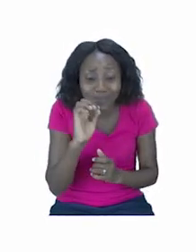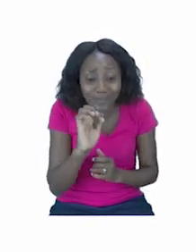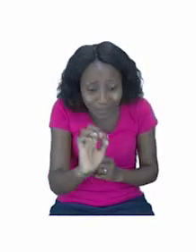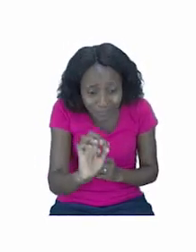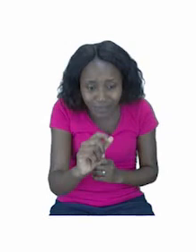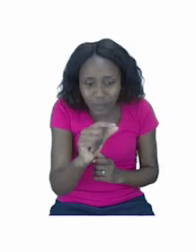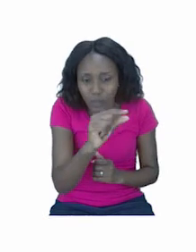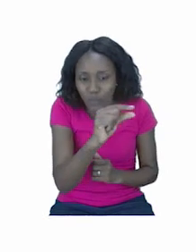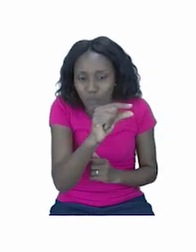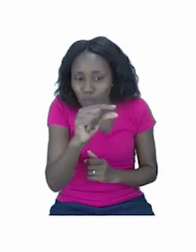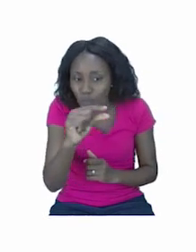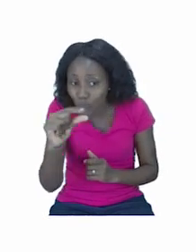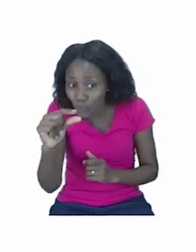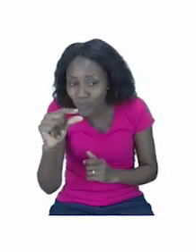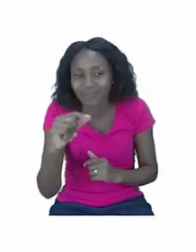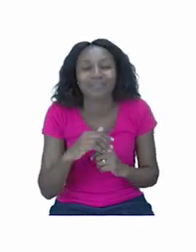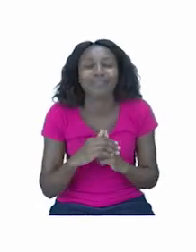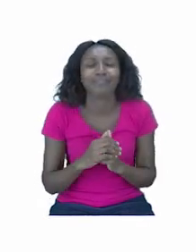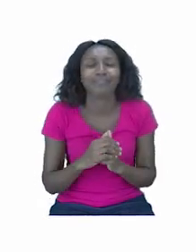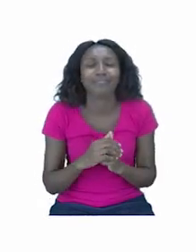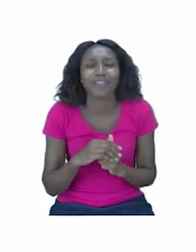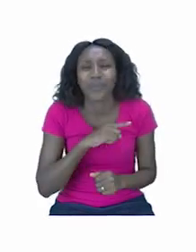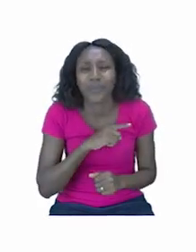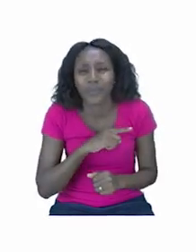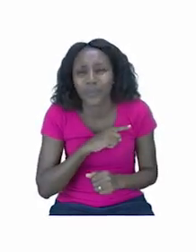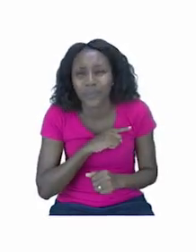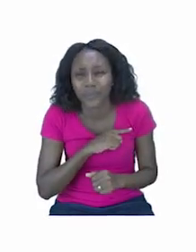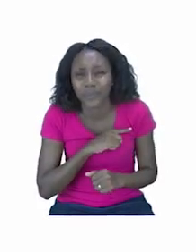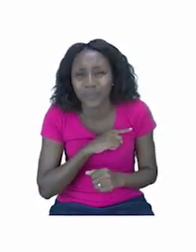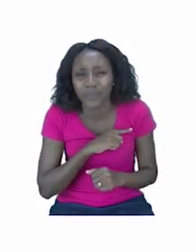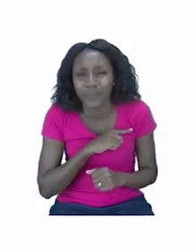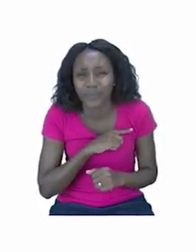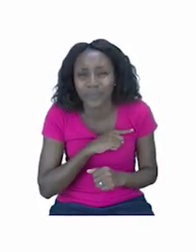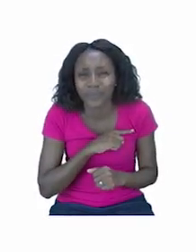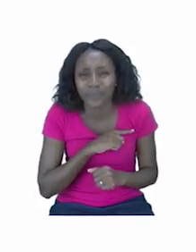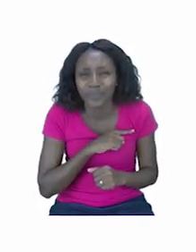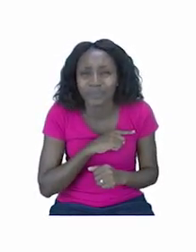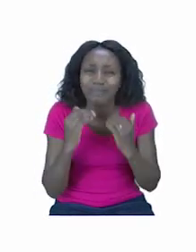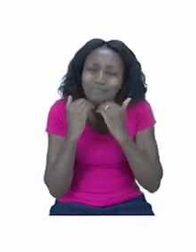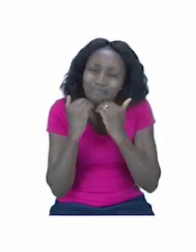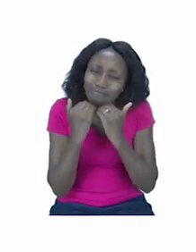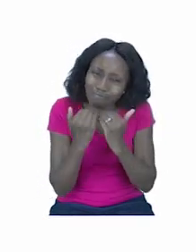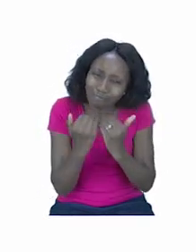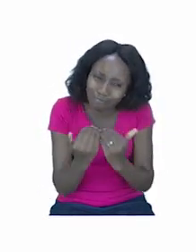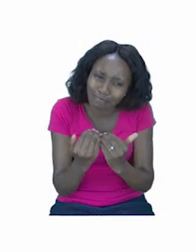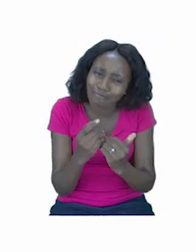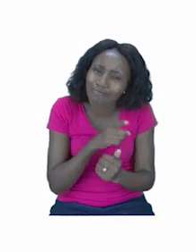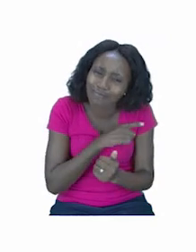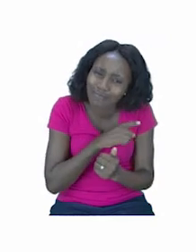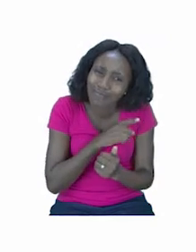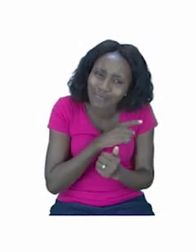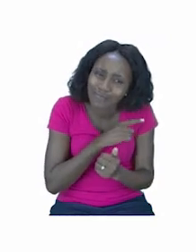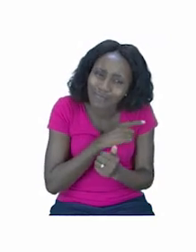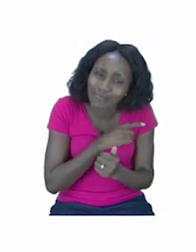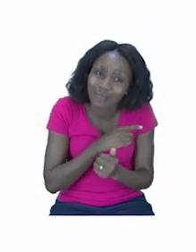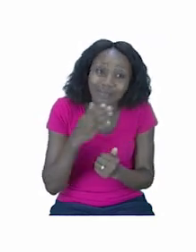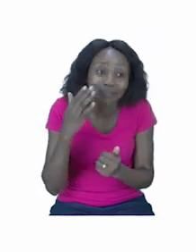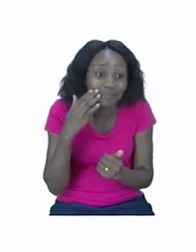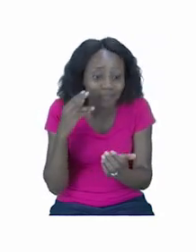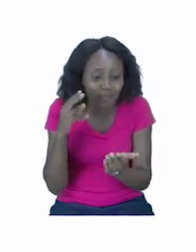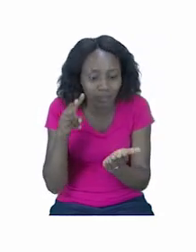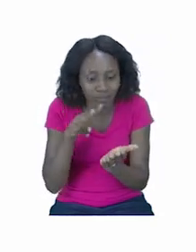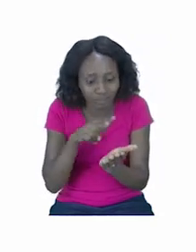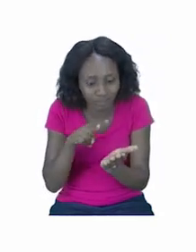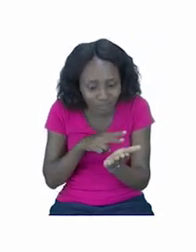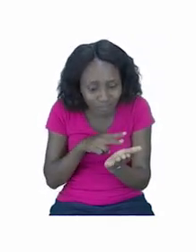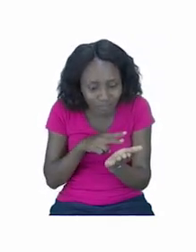superstar sight words. Now, sight words are very important because we use them all the